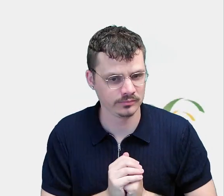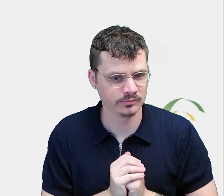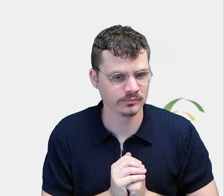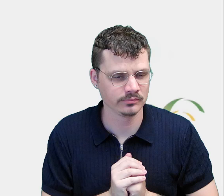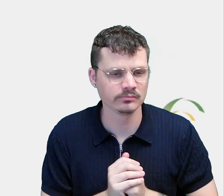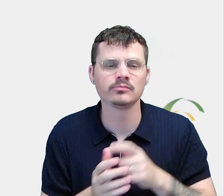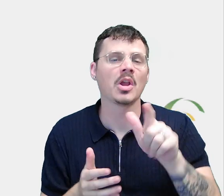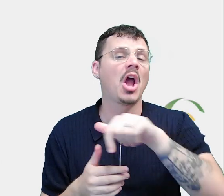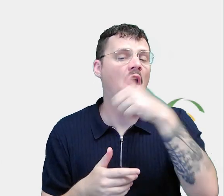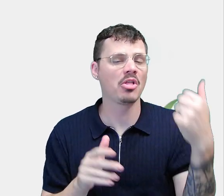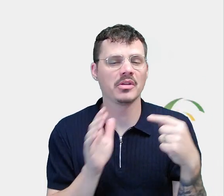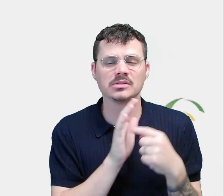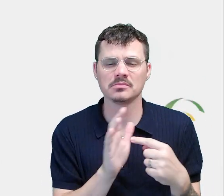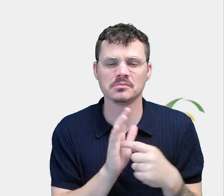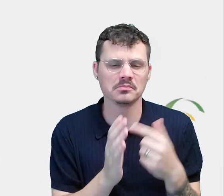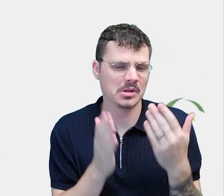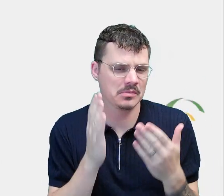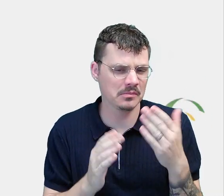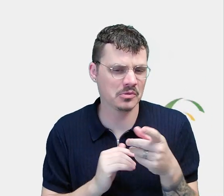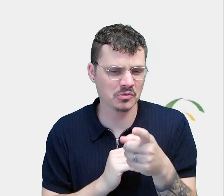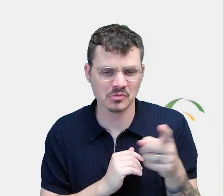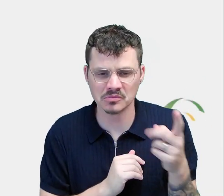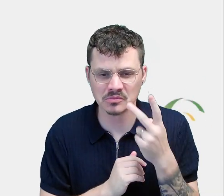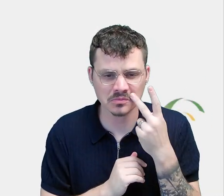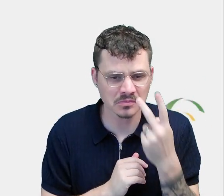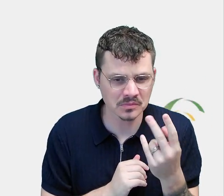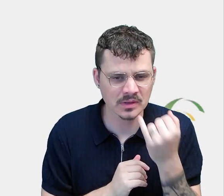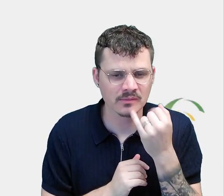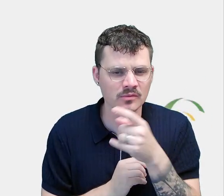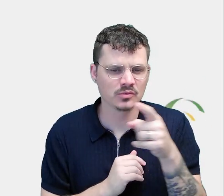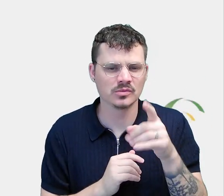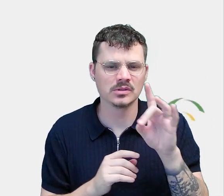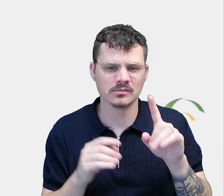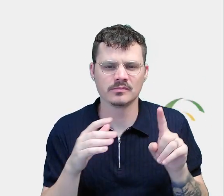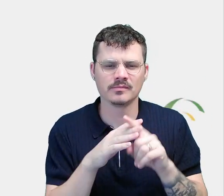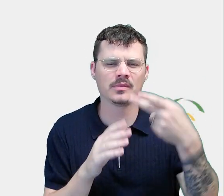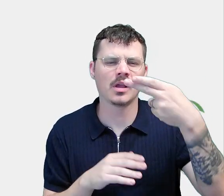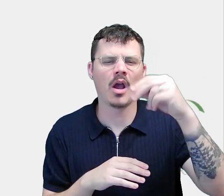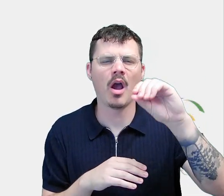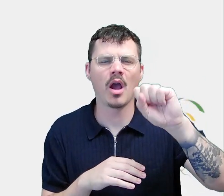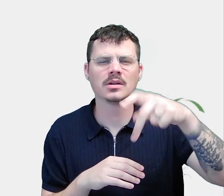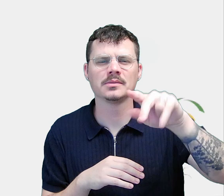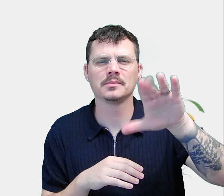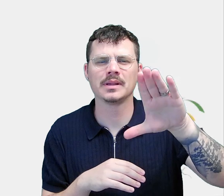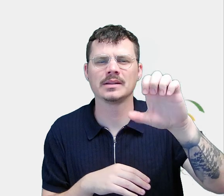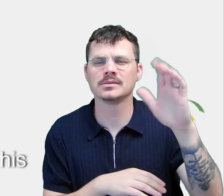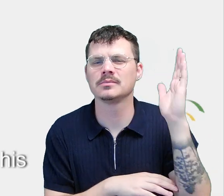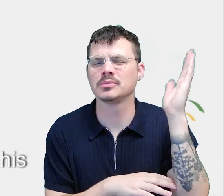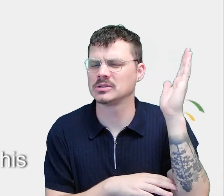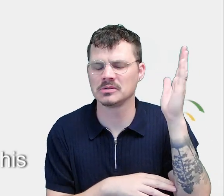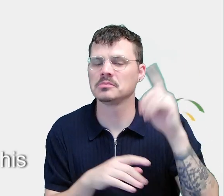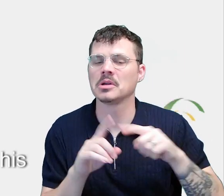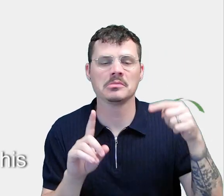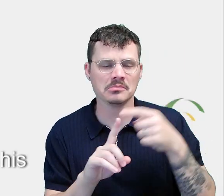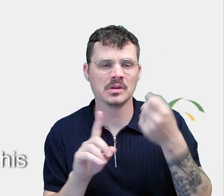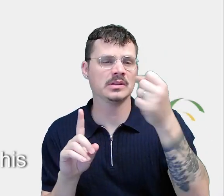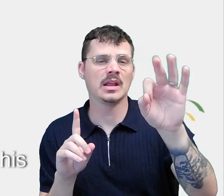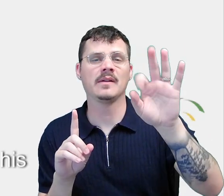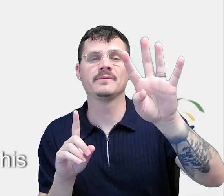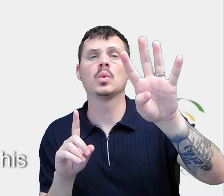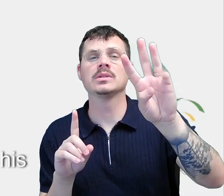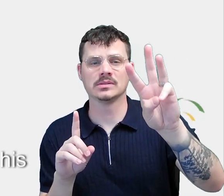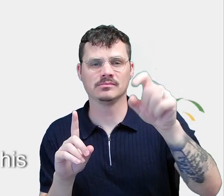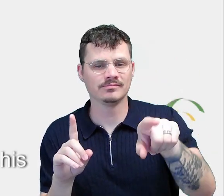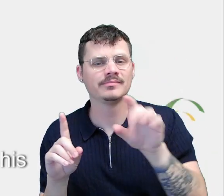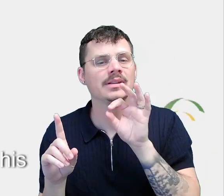Or another person, you heard about him if you were attending the hospice presentation. 1946, a